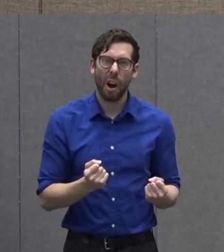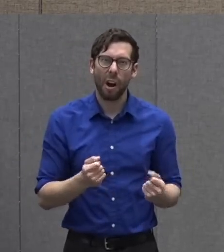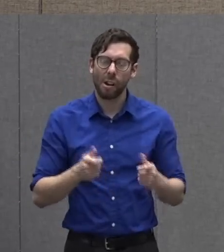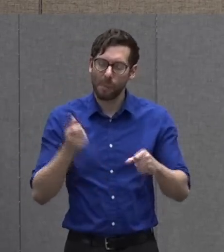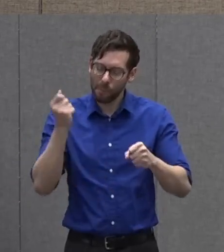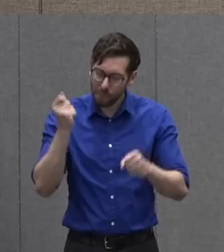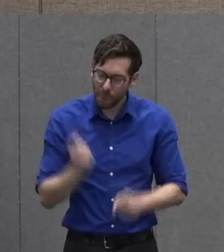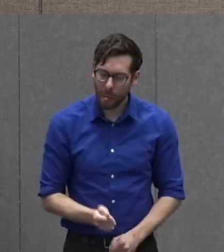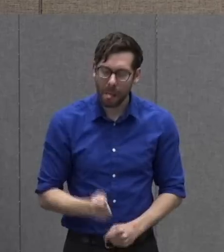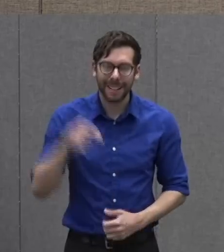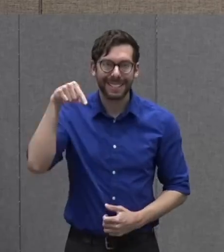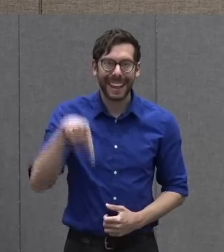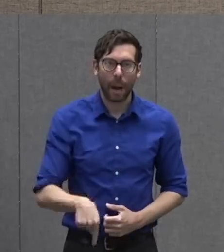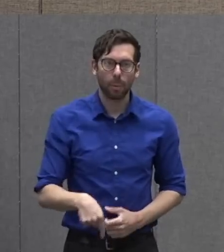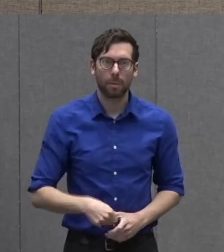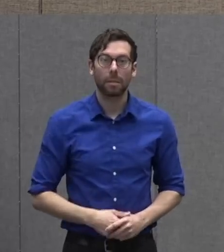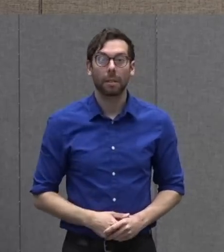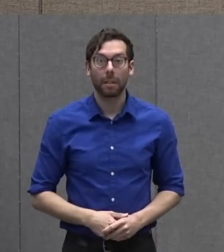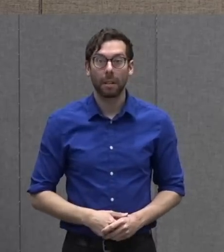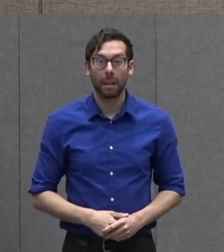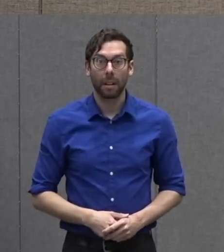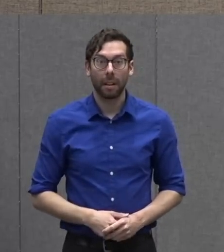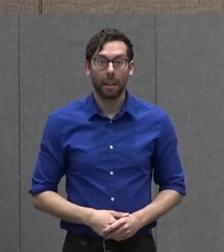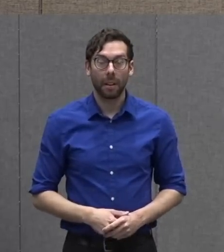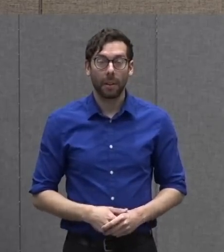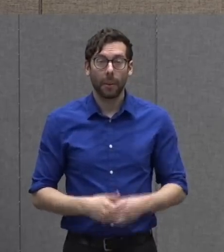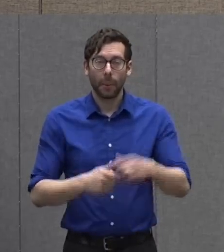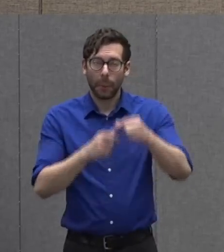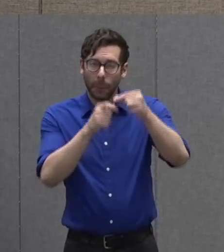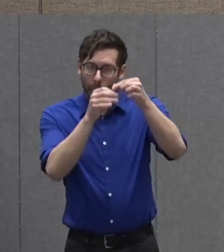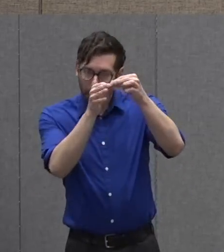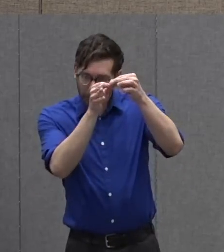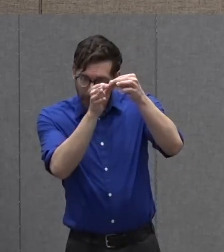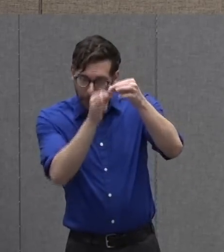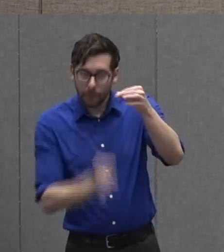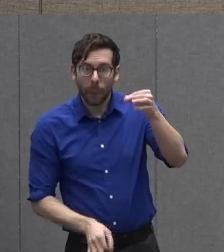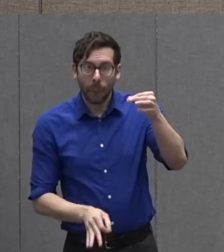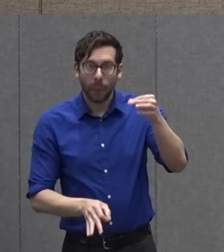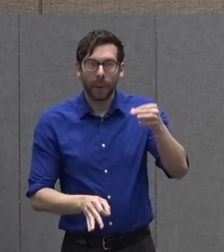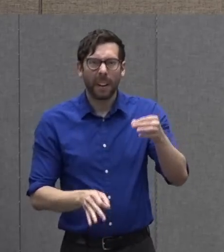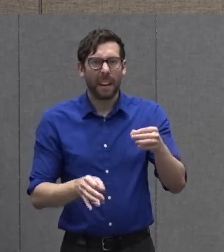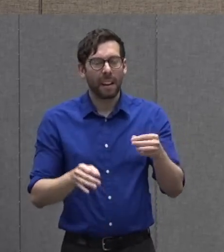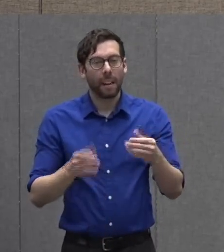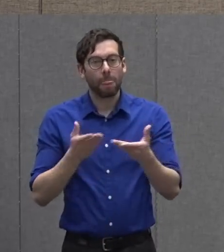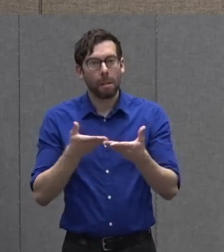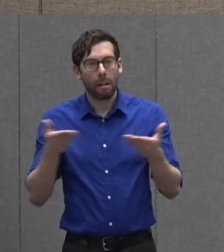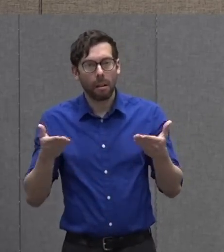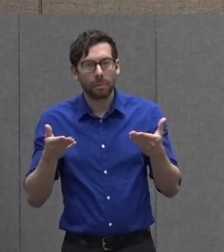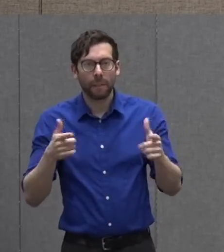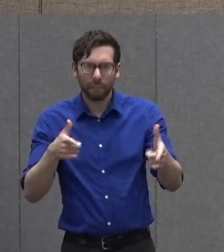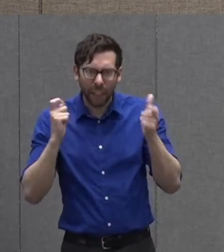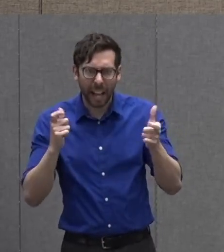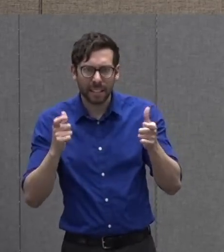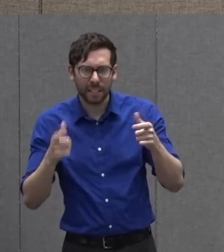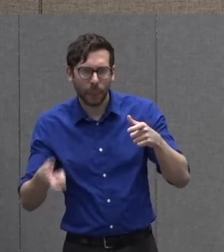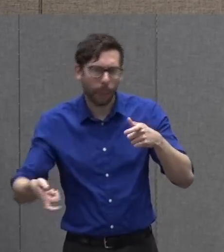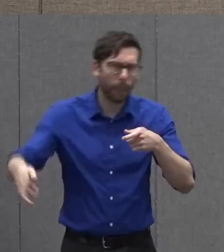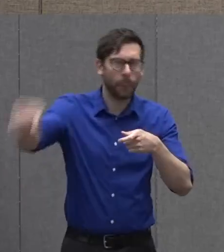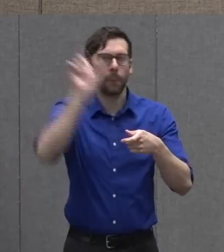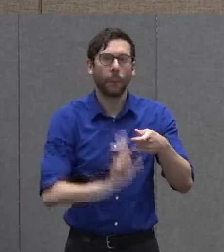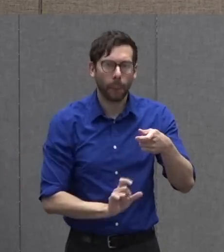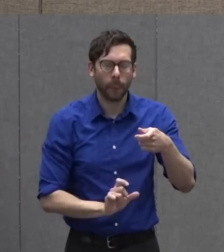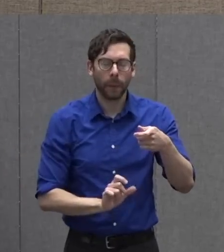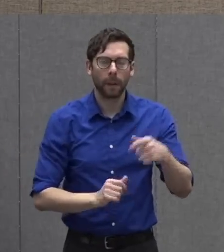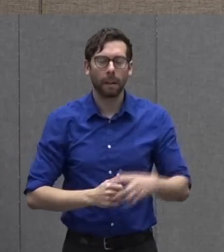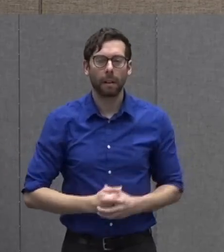my string hard and down. My object went really fast and then it flew off. What